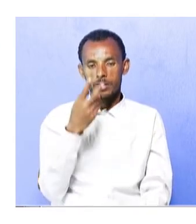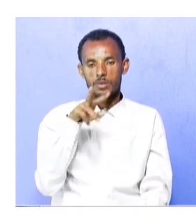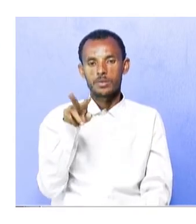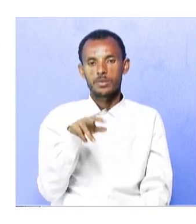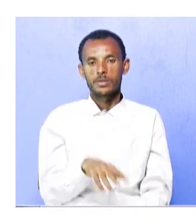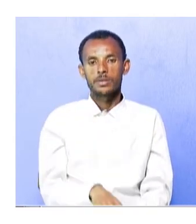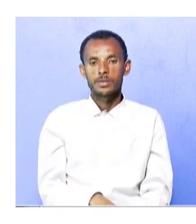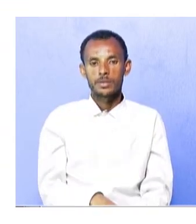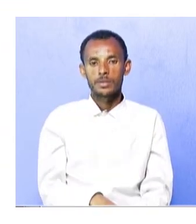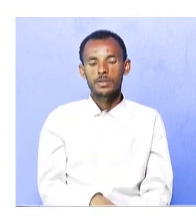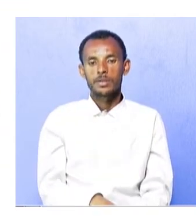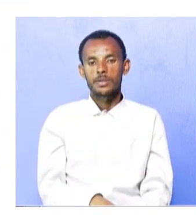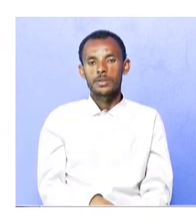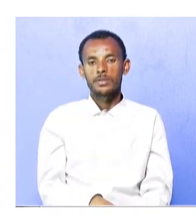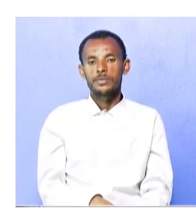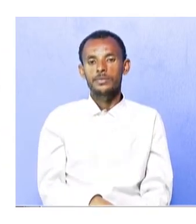With